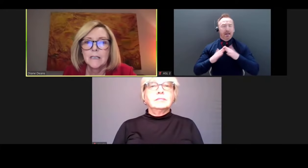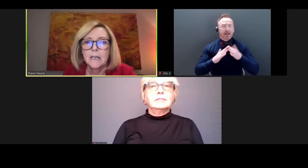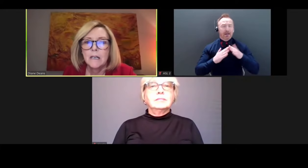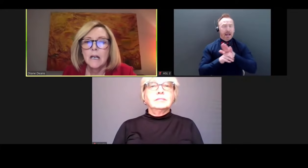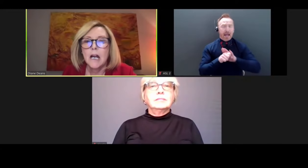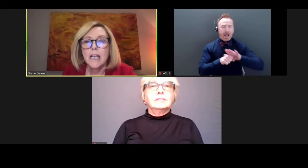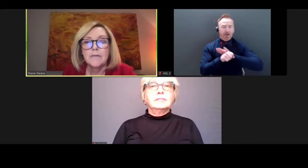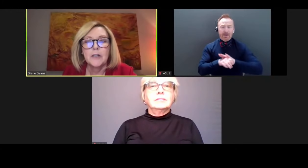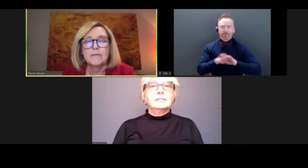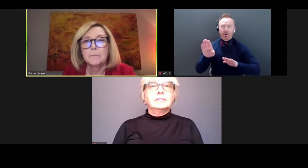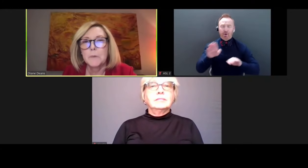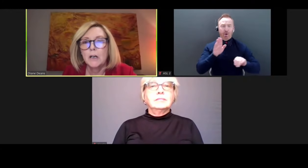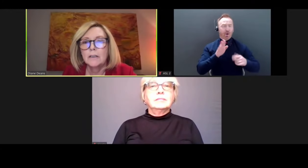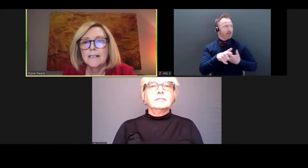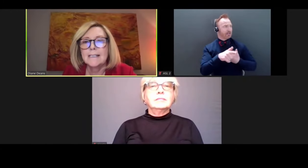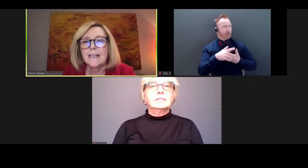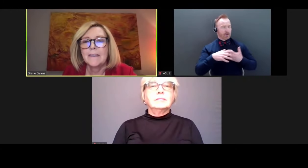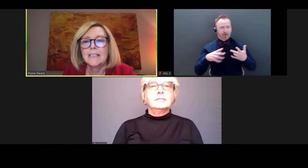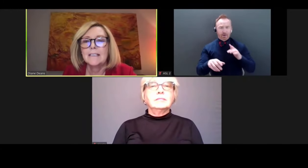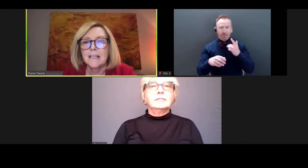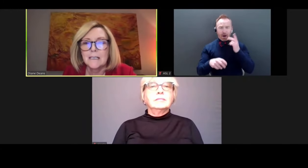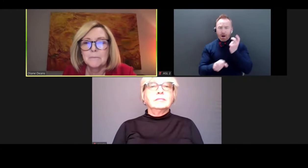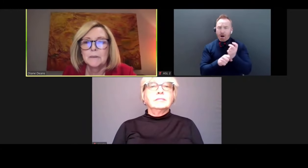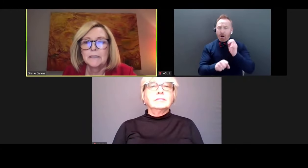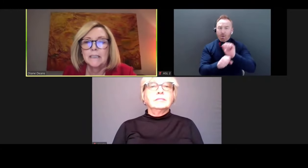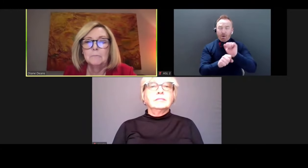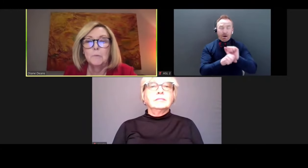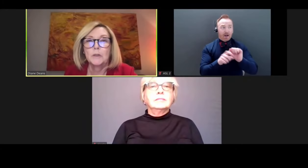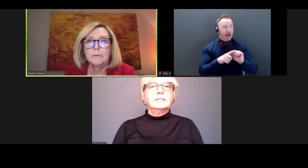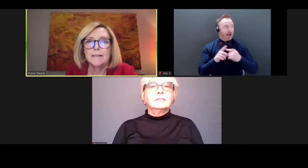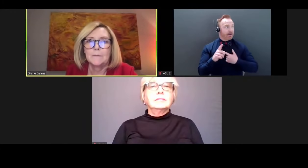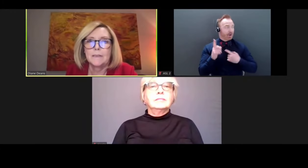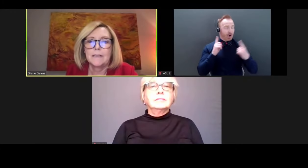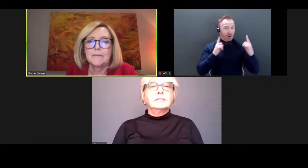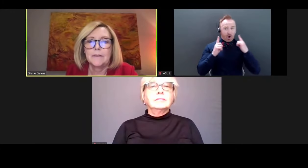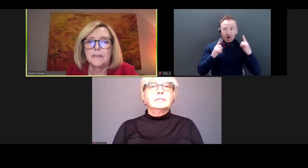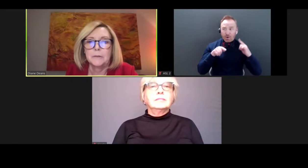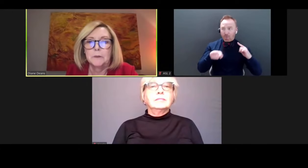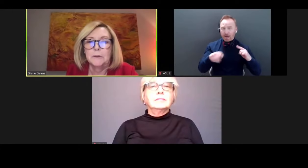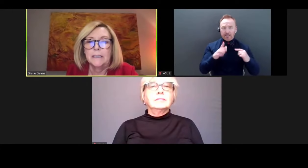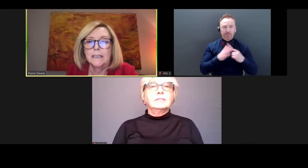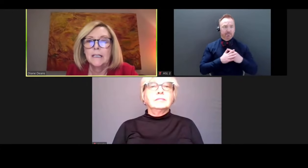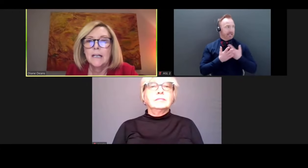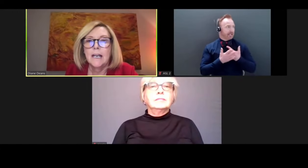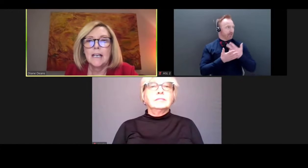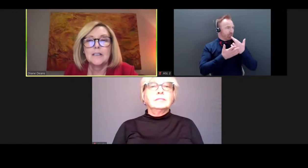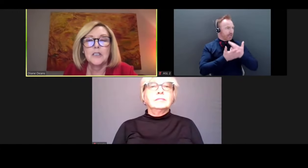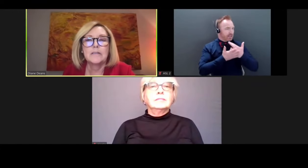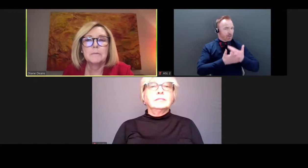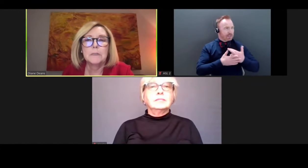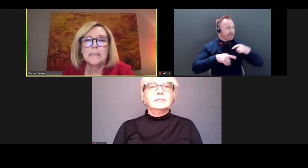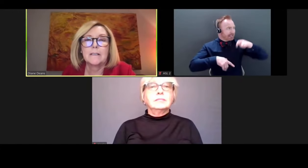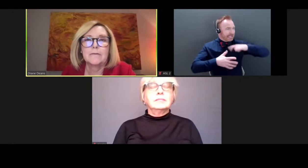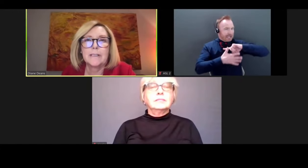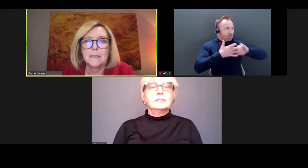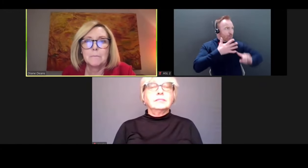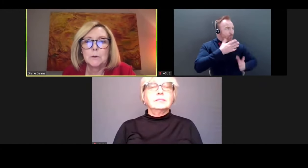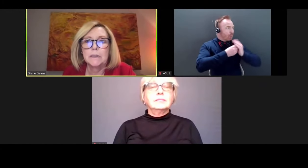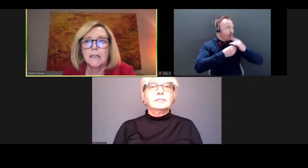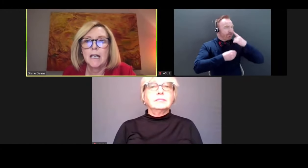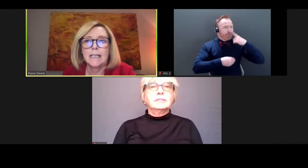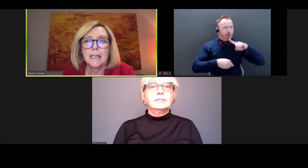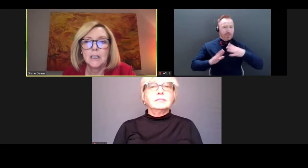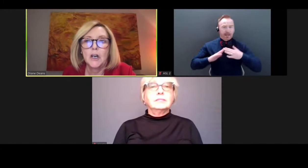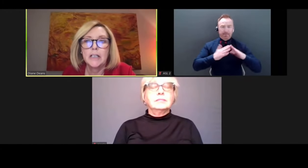efforts. I have heard from colleagues that they desperately need more resources for their community. As chair of the Police Services